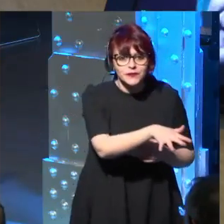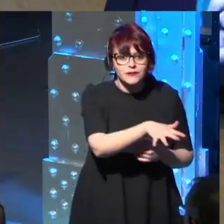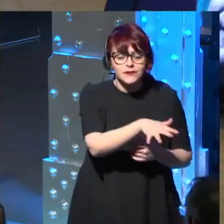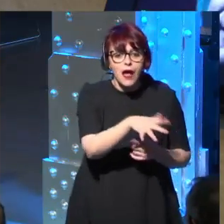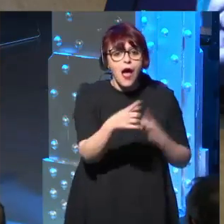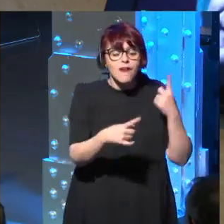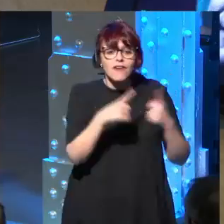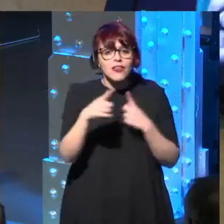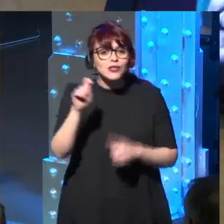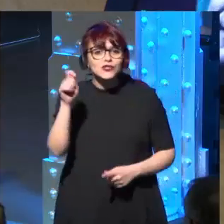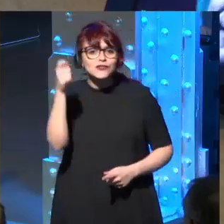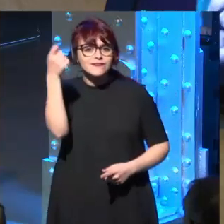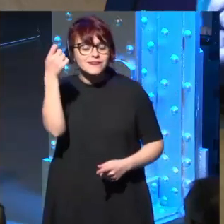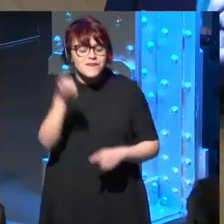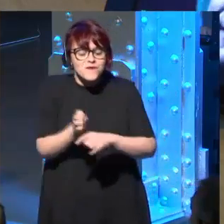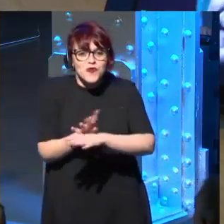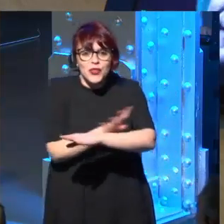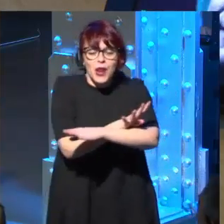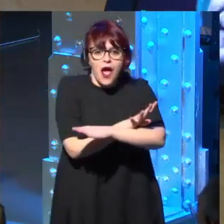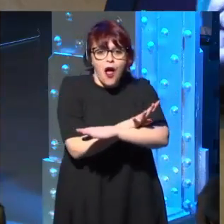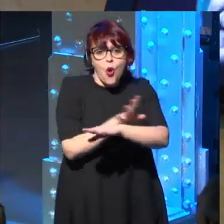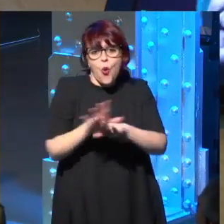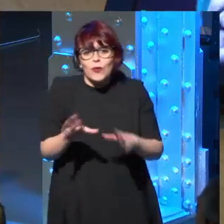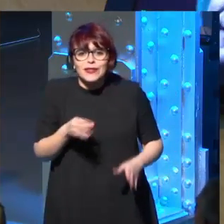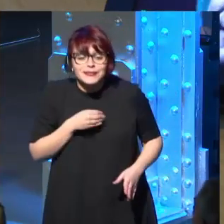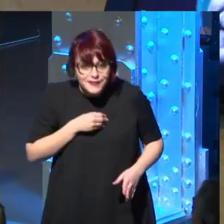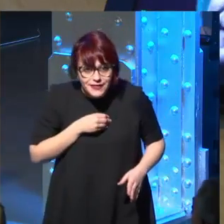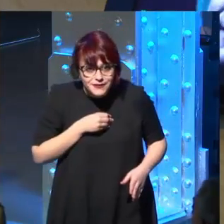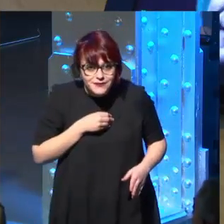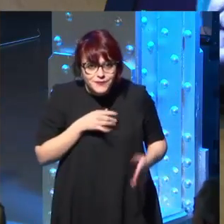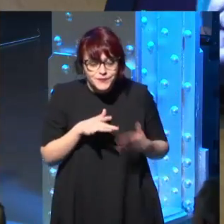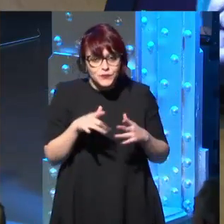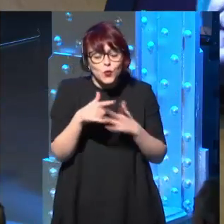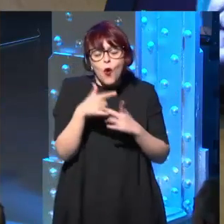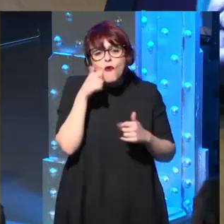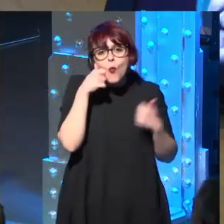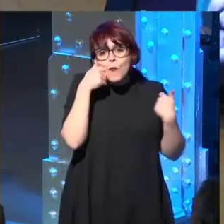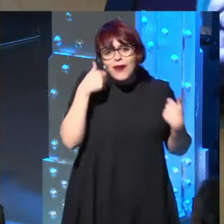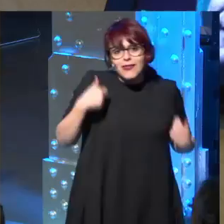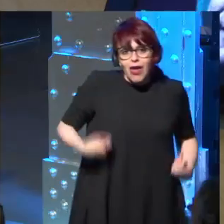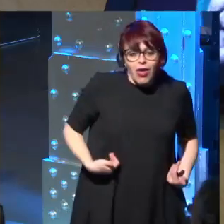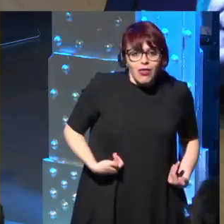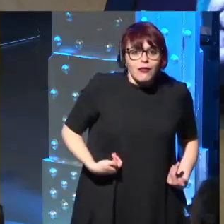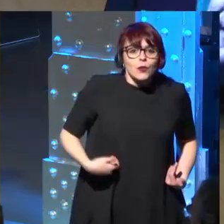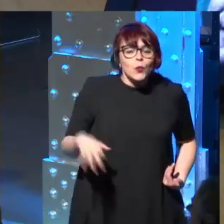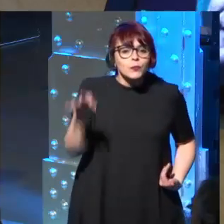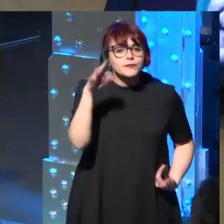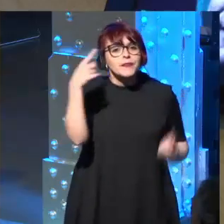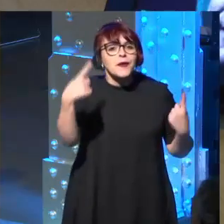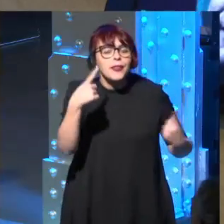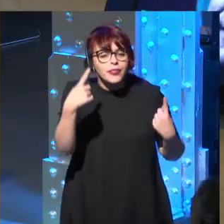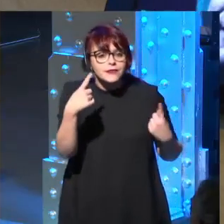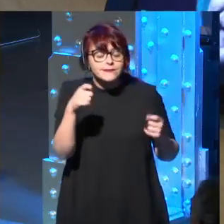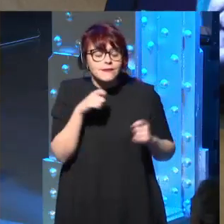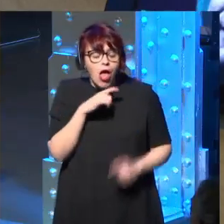identified, that sometimes was able to get emotional or to become sad with its humanity, and